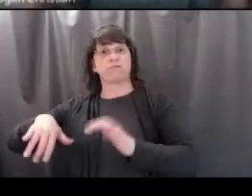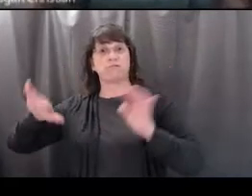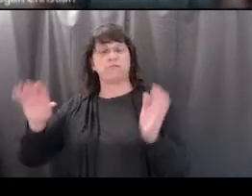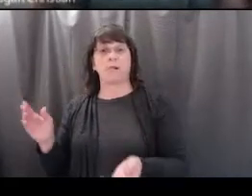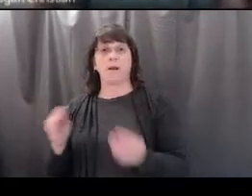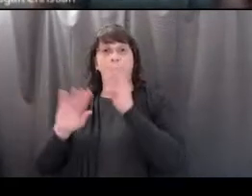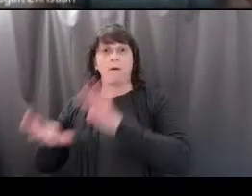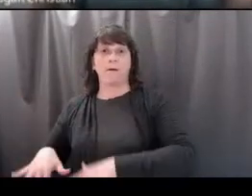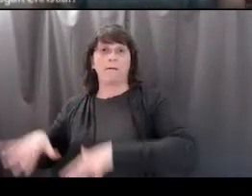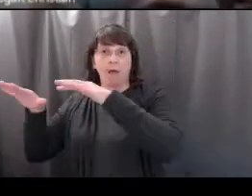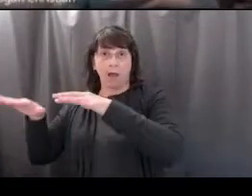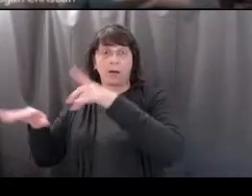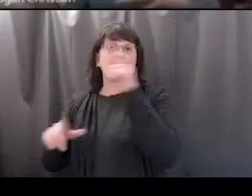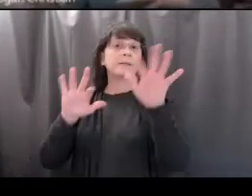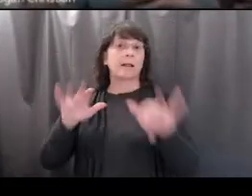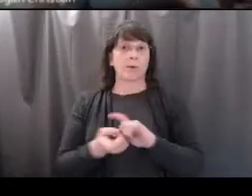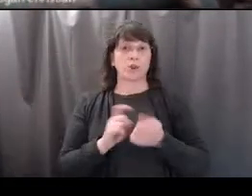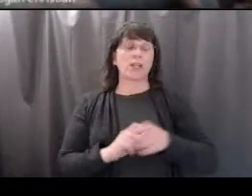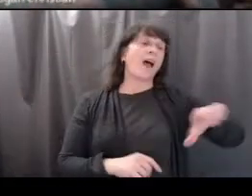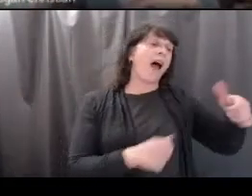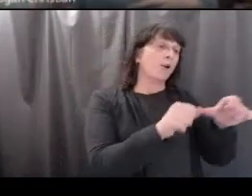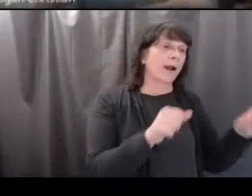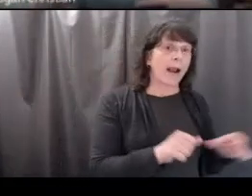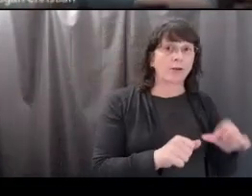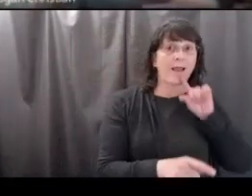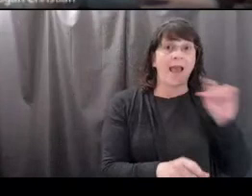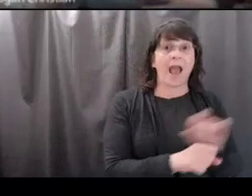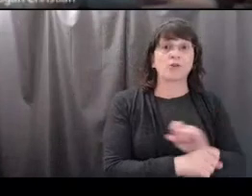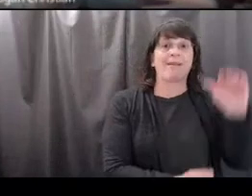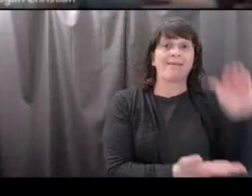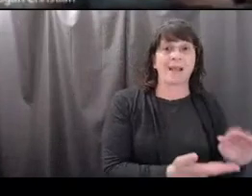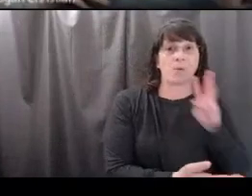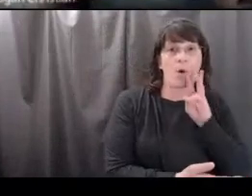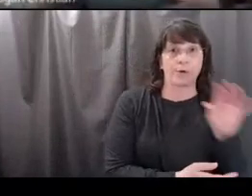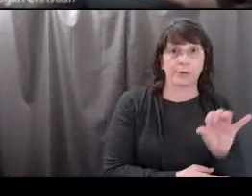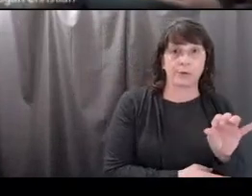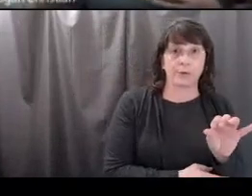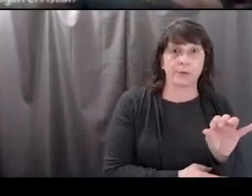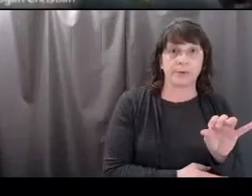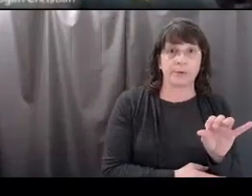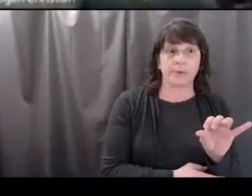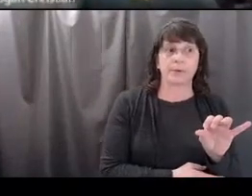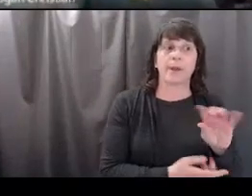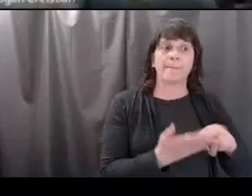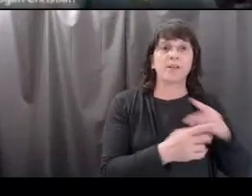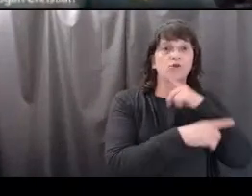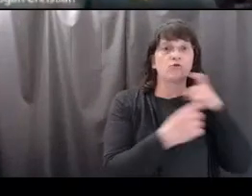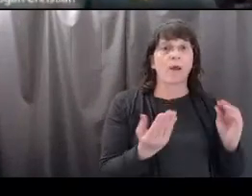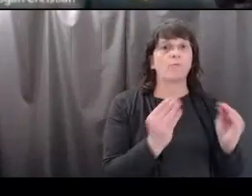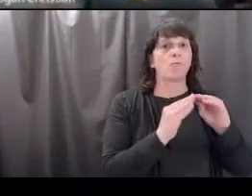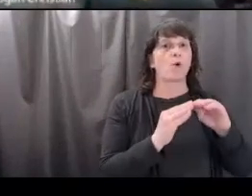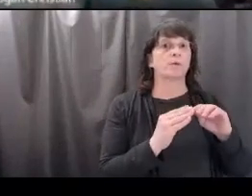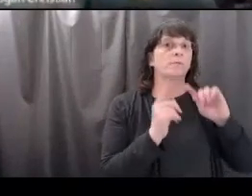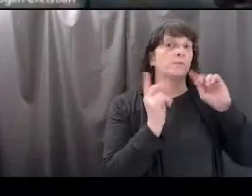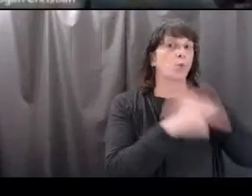events because of climate change, other areas are actually receiving a lot less water too. And so that's making droughts more severe in some